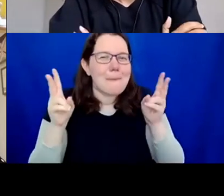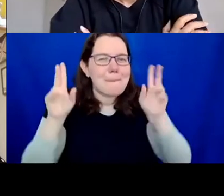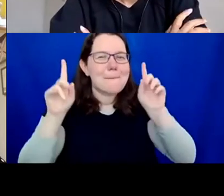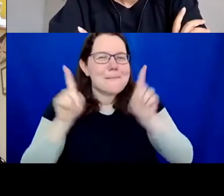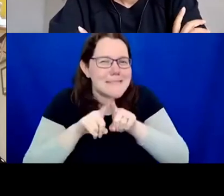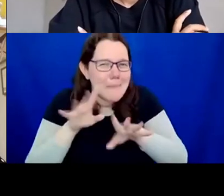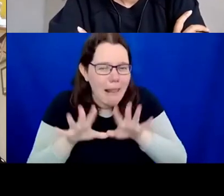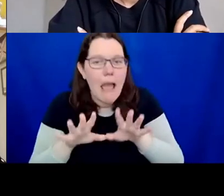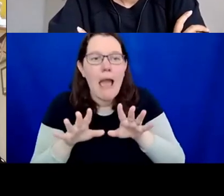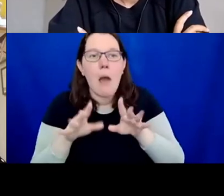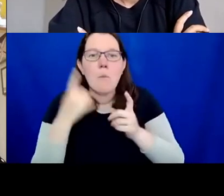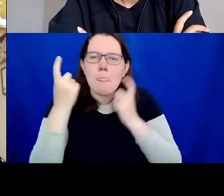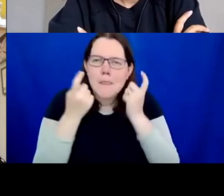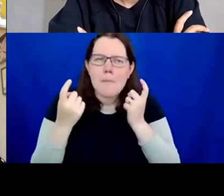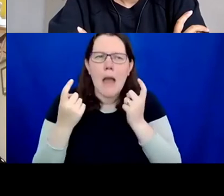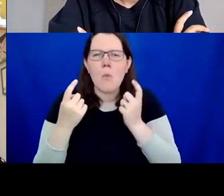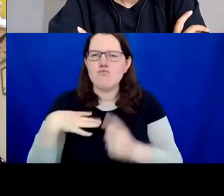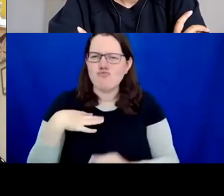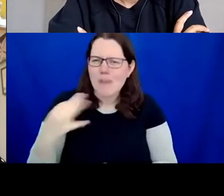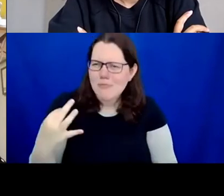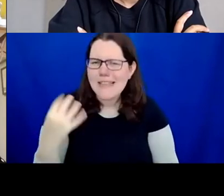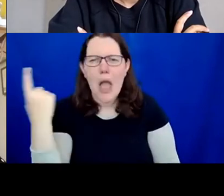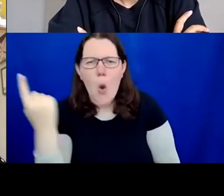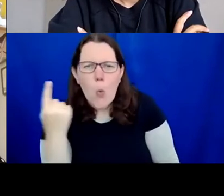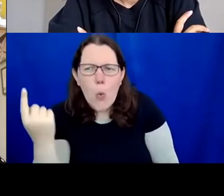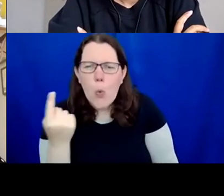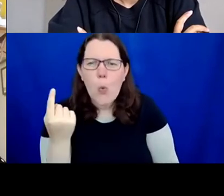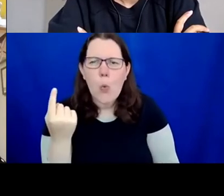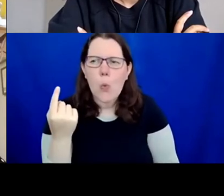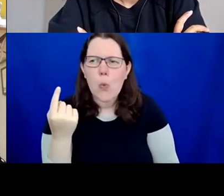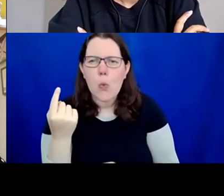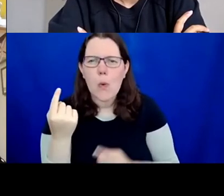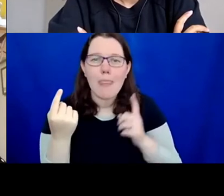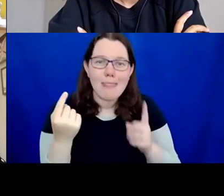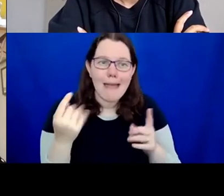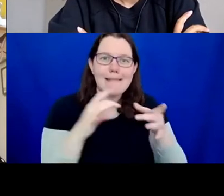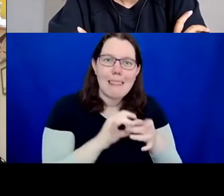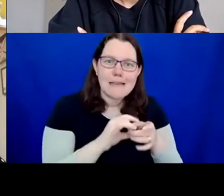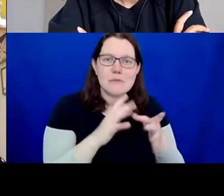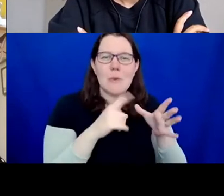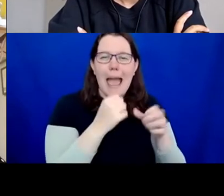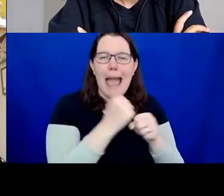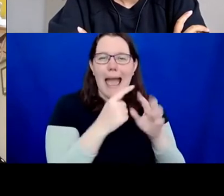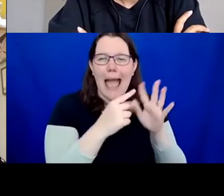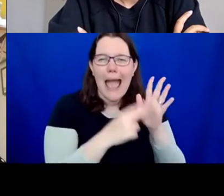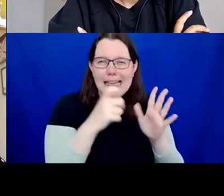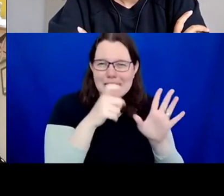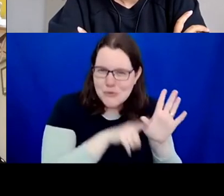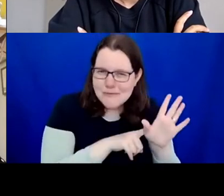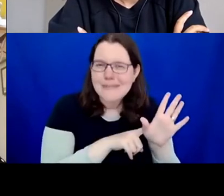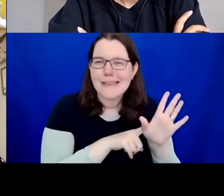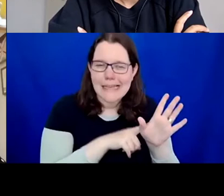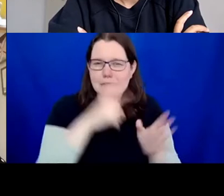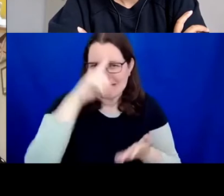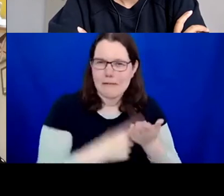listened to, and tying that up with agency. And also going back to you again, Armanprit, was the